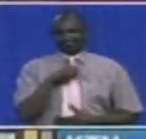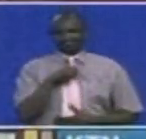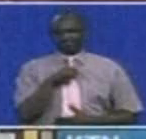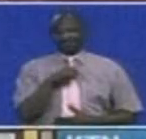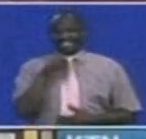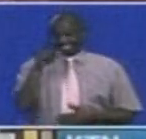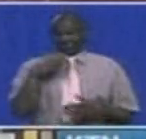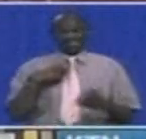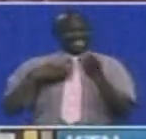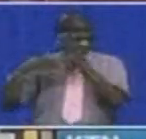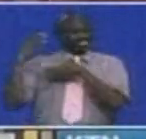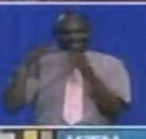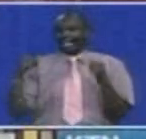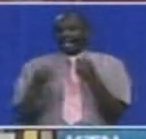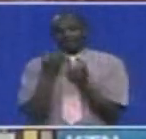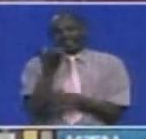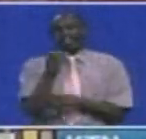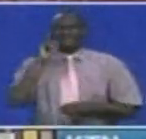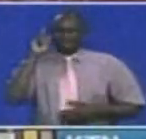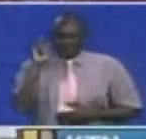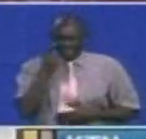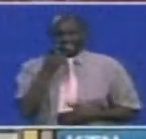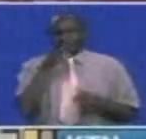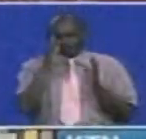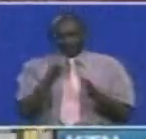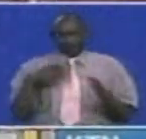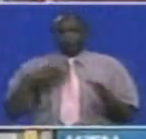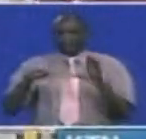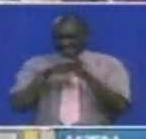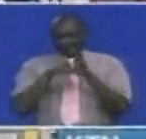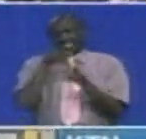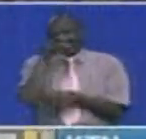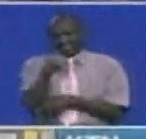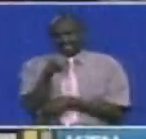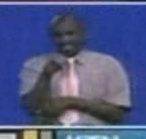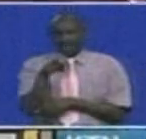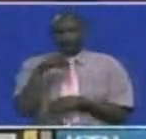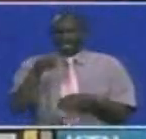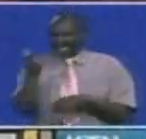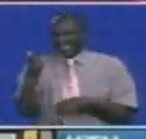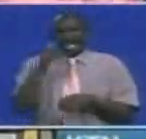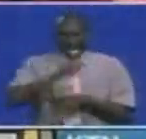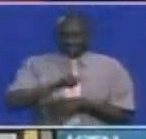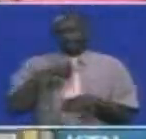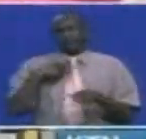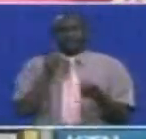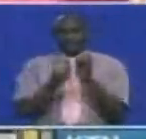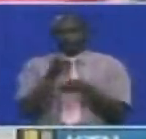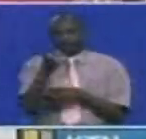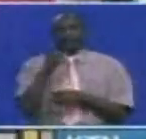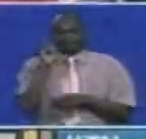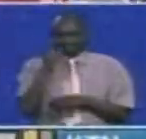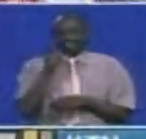It was history in the making. She is the first First Lady to ever participate in the London Marathon, or any other marathon for that matter.